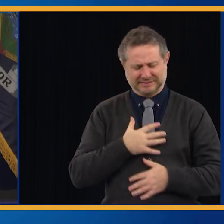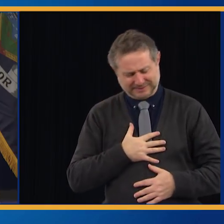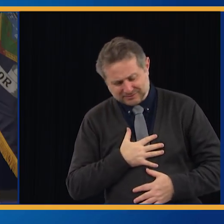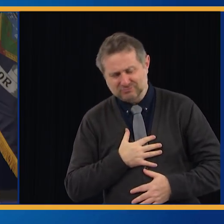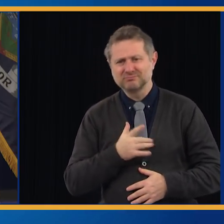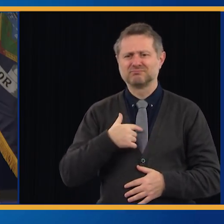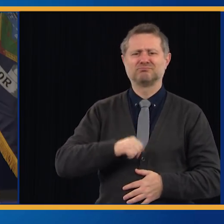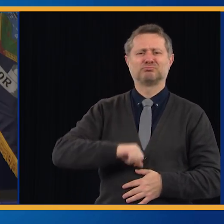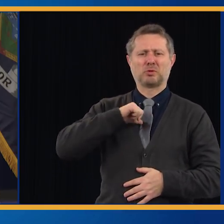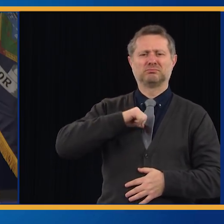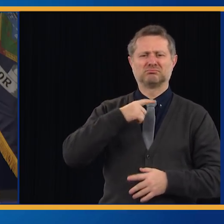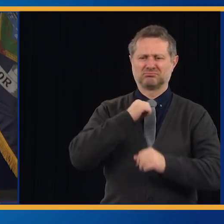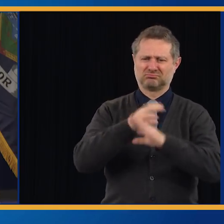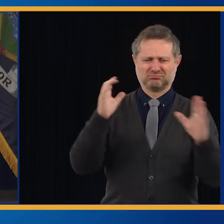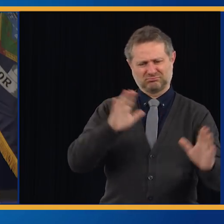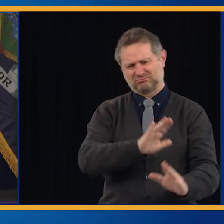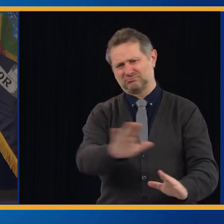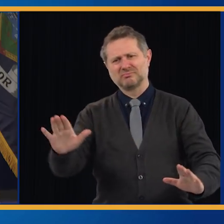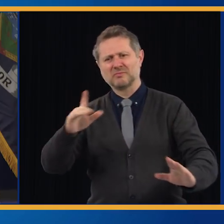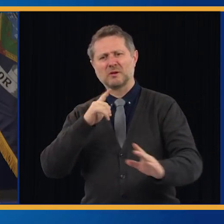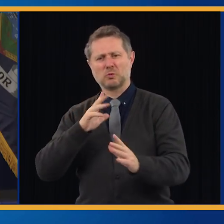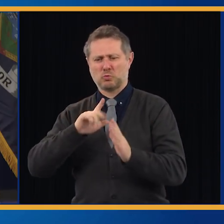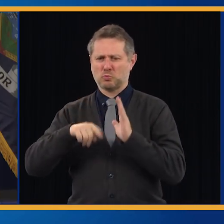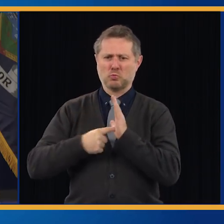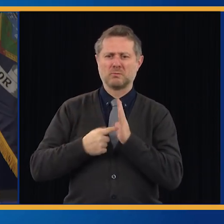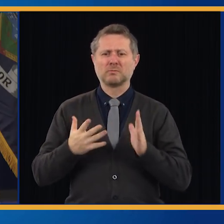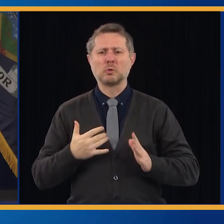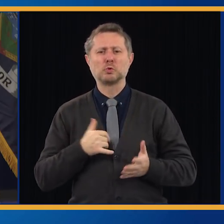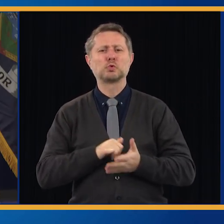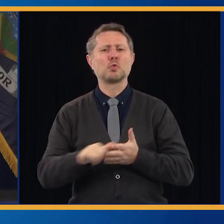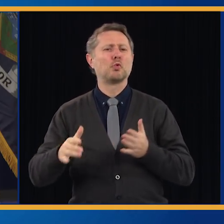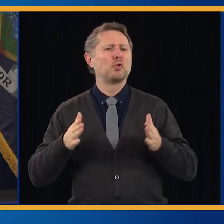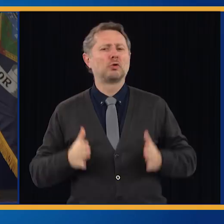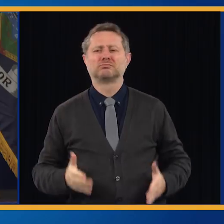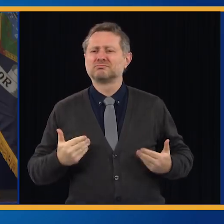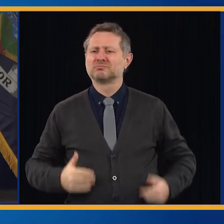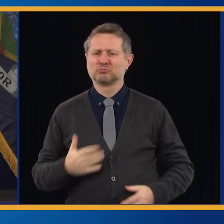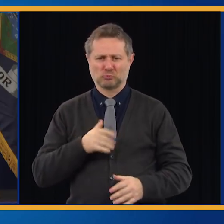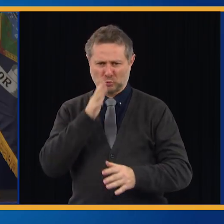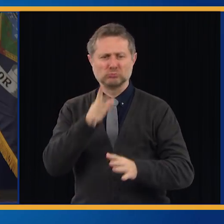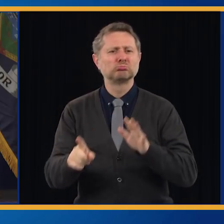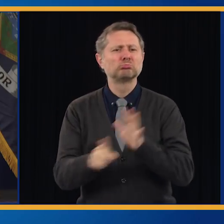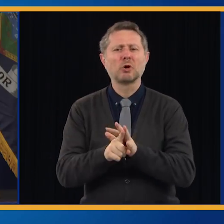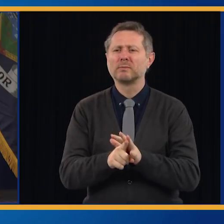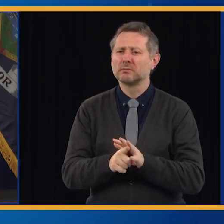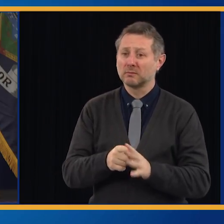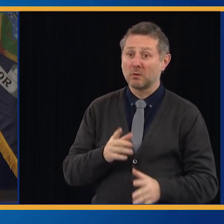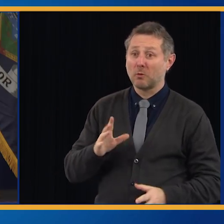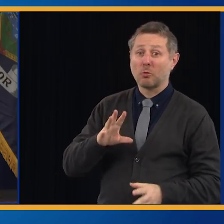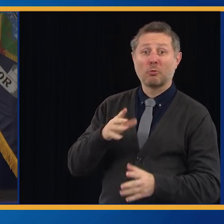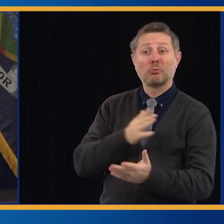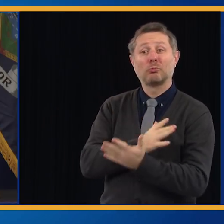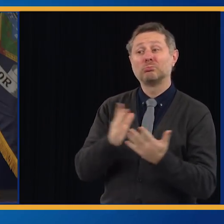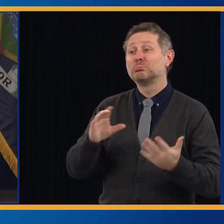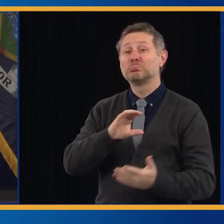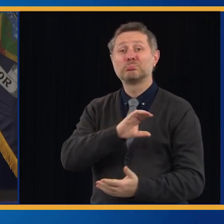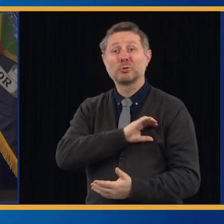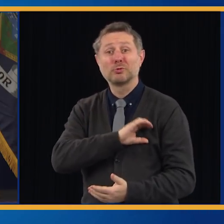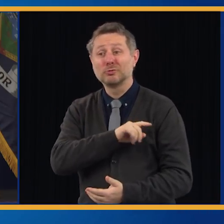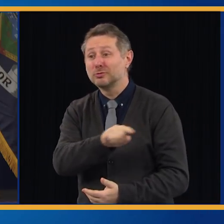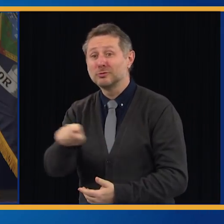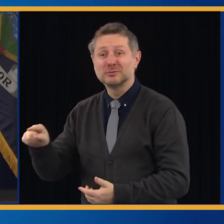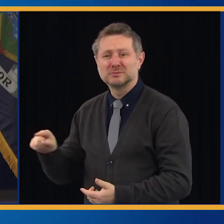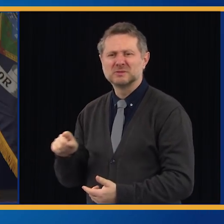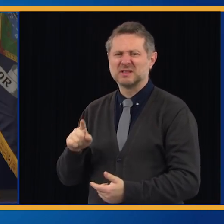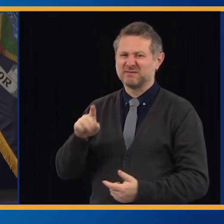their role. They're New Yorkers. They're Americans, and they're going to show up. The police officers, the firefighters. I